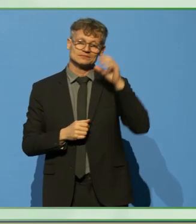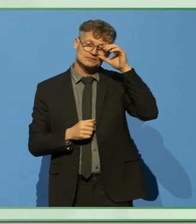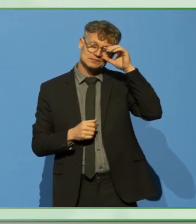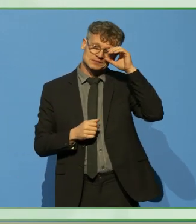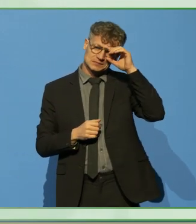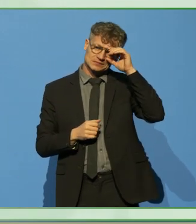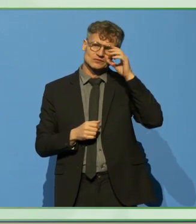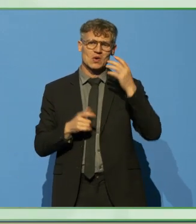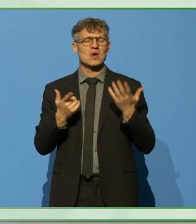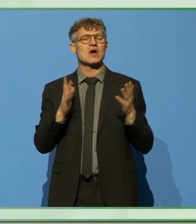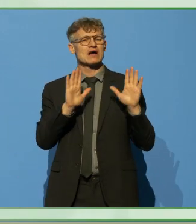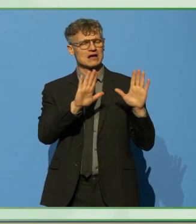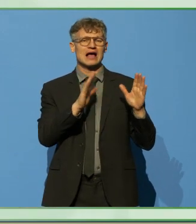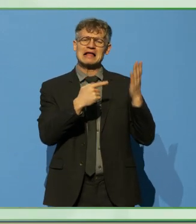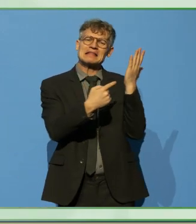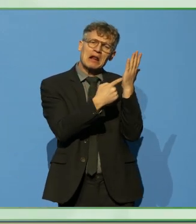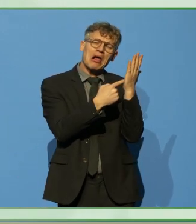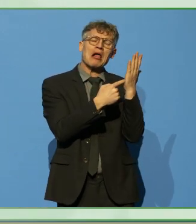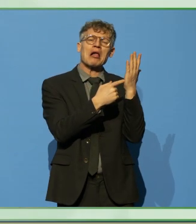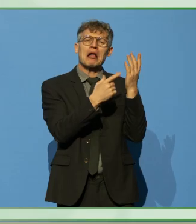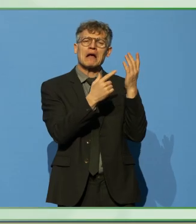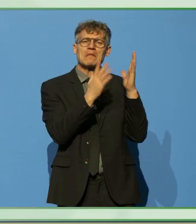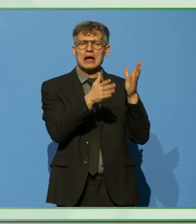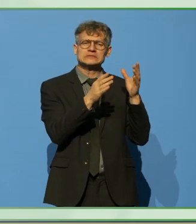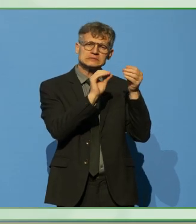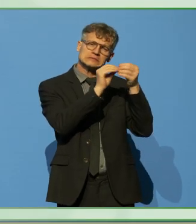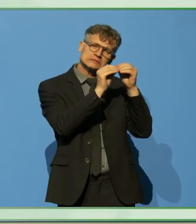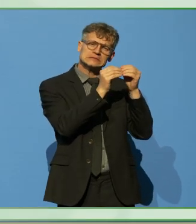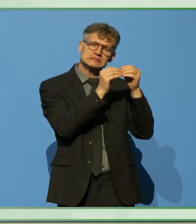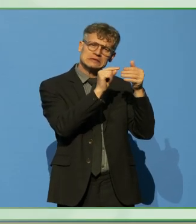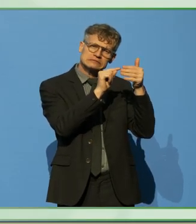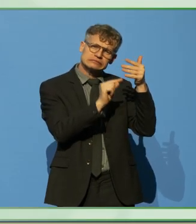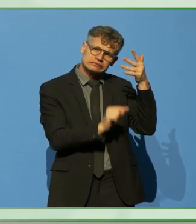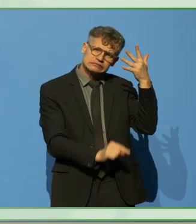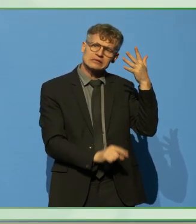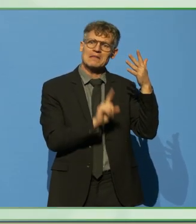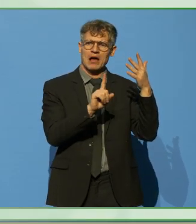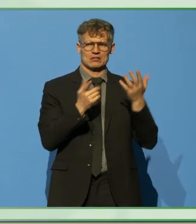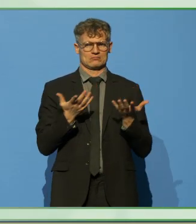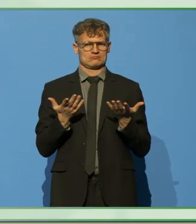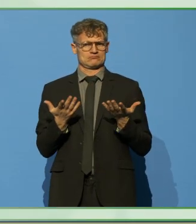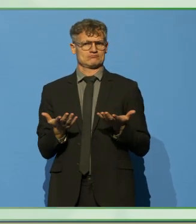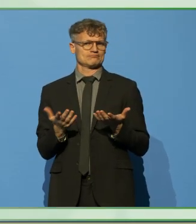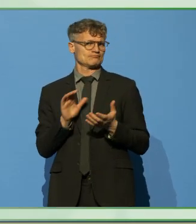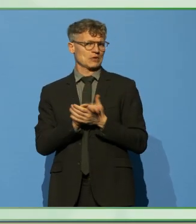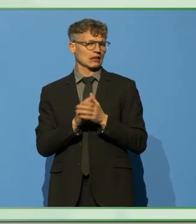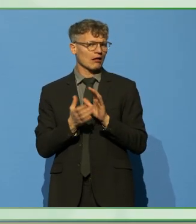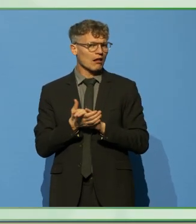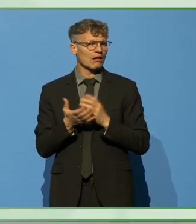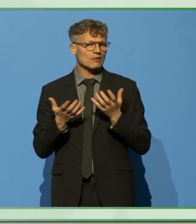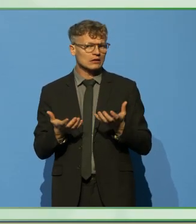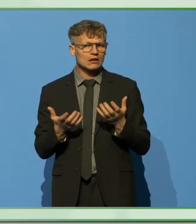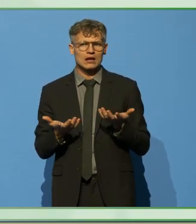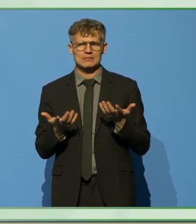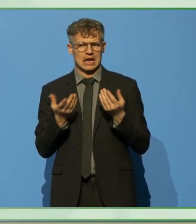questions and looking to all the suggestions that, for example, were just mentioned. How can we really build that